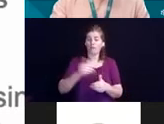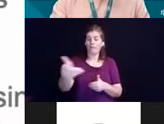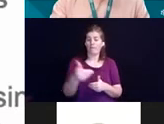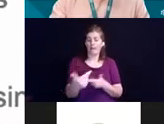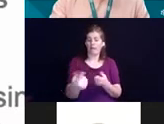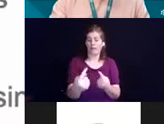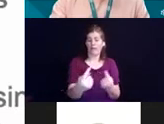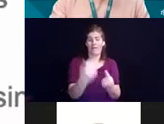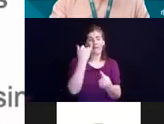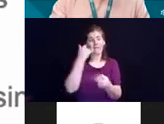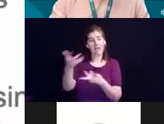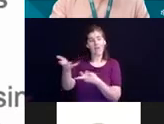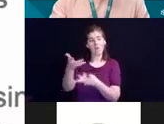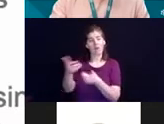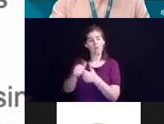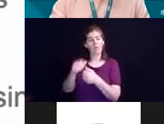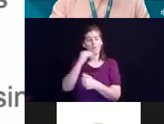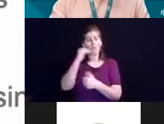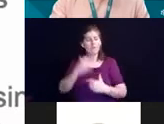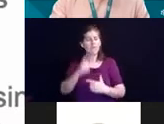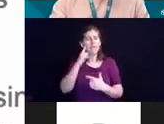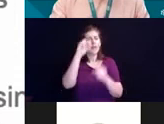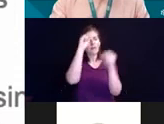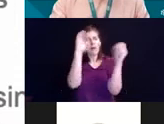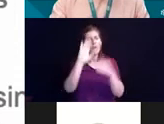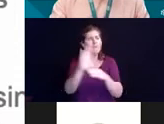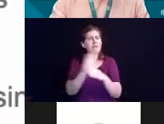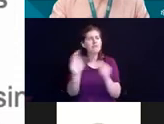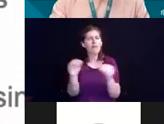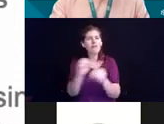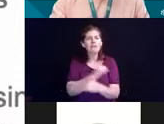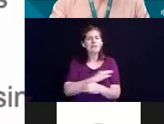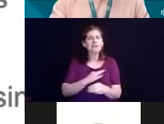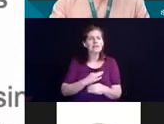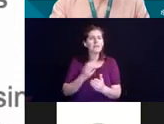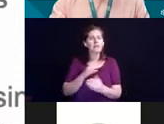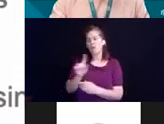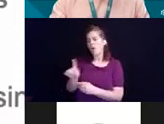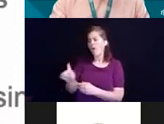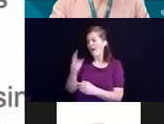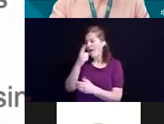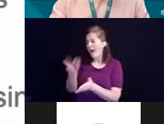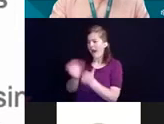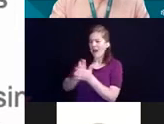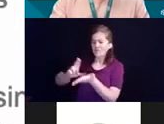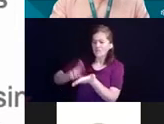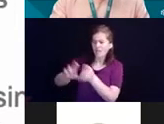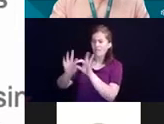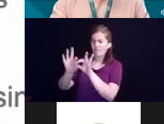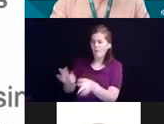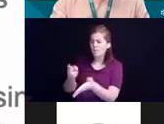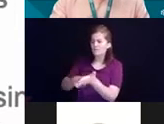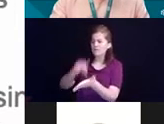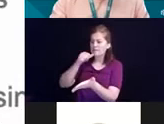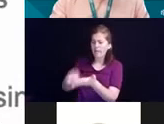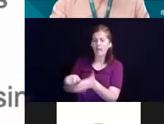interact with residents. Think about the business office staff who maybe they go and they ask residents to sign forms or letters, for